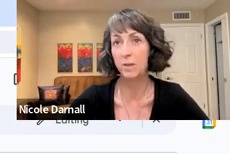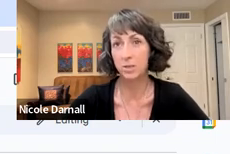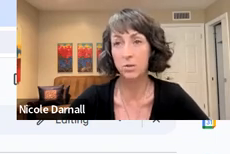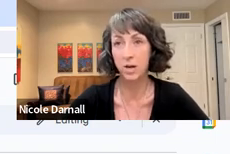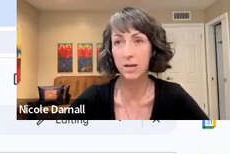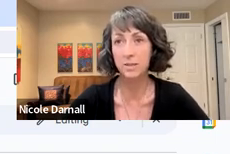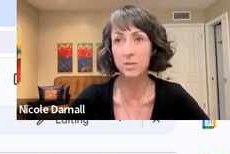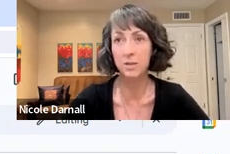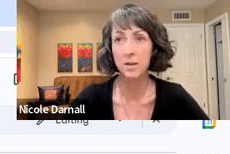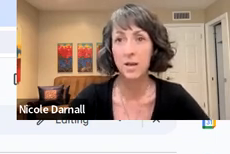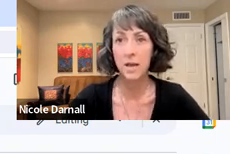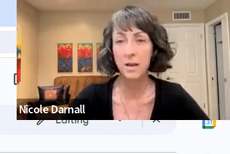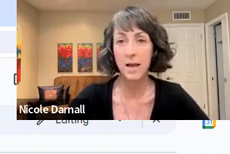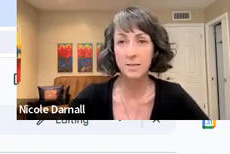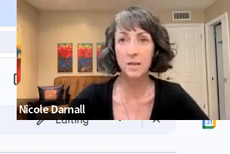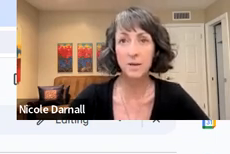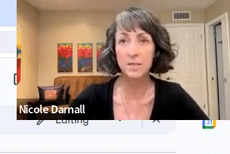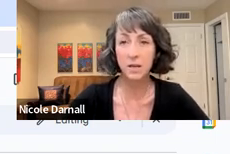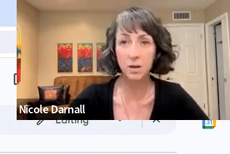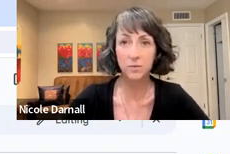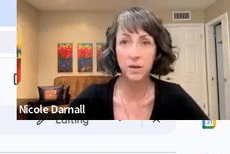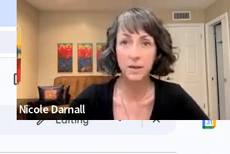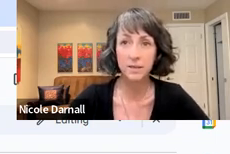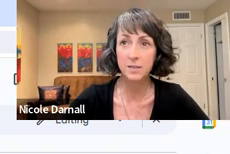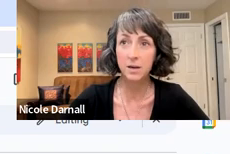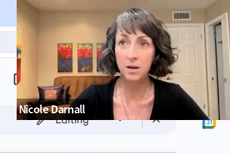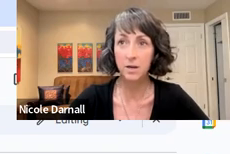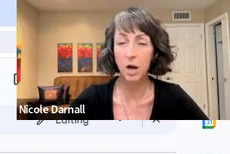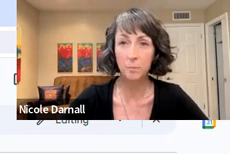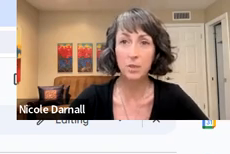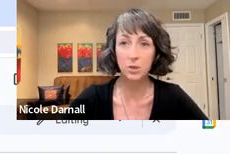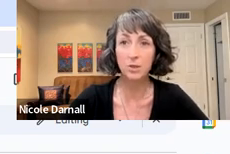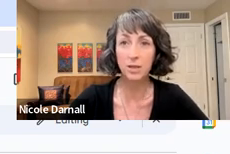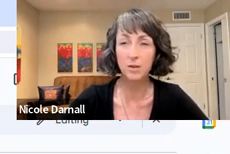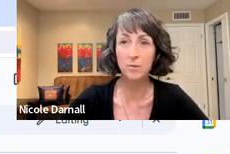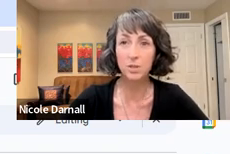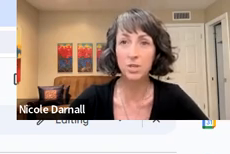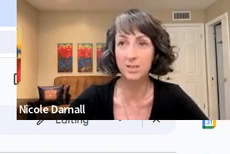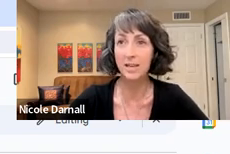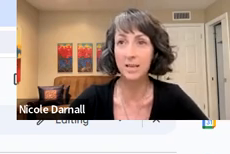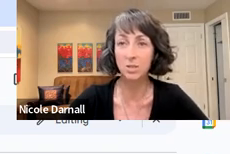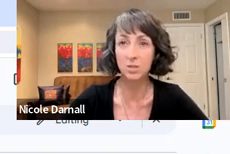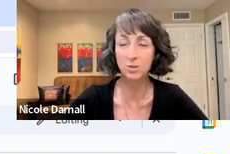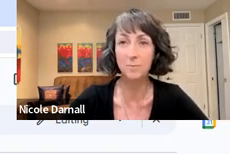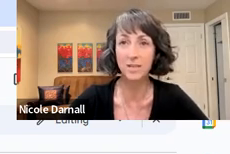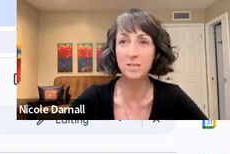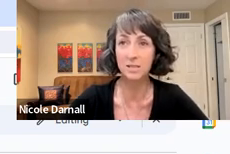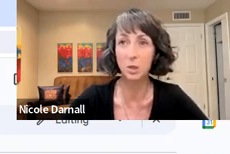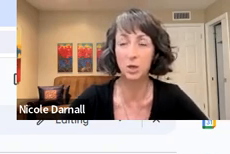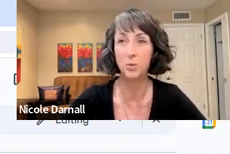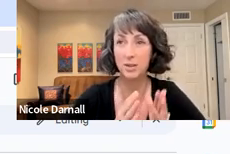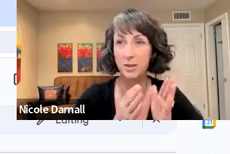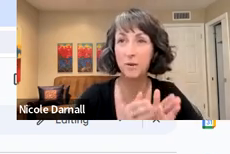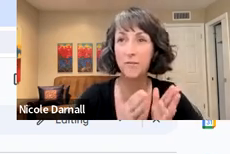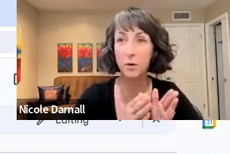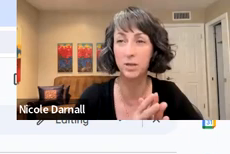assistance and P2 grants and asking myself, is there an opportunity for GSA to do something